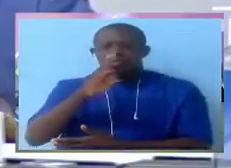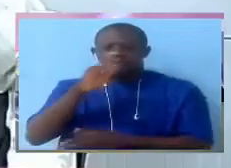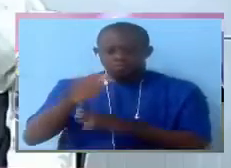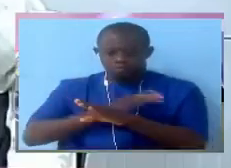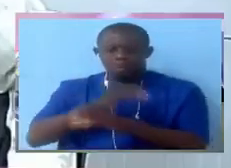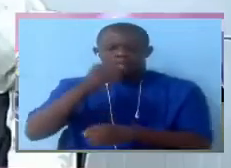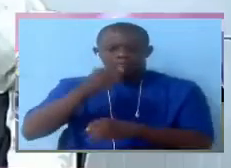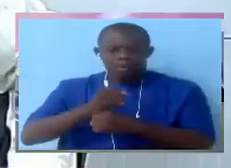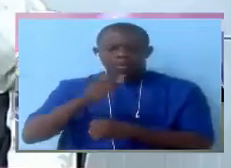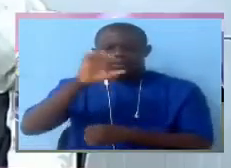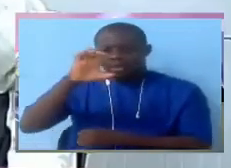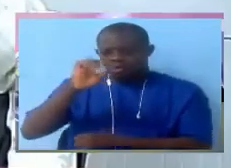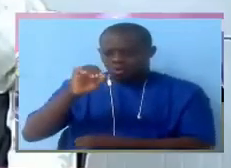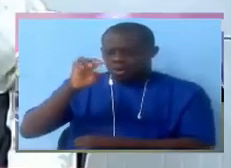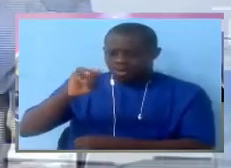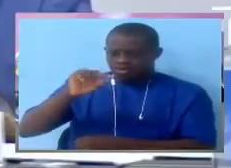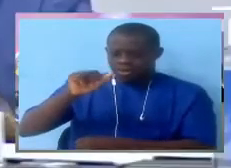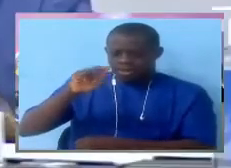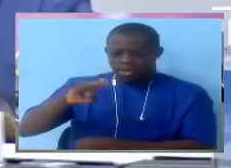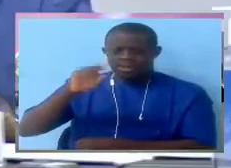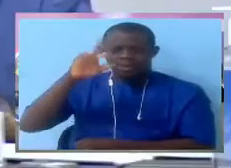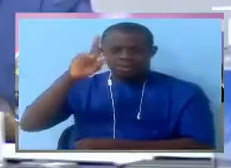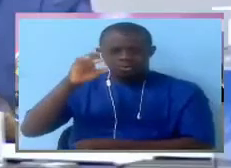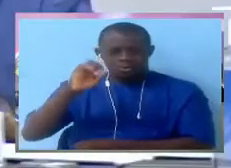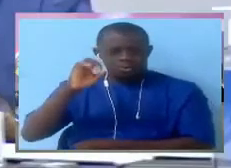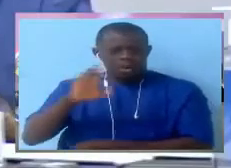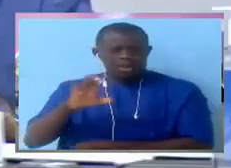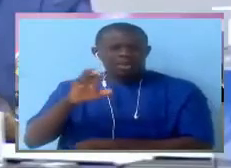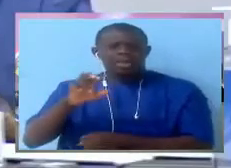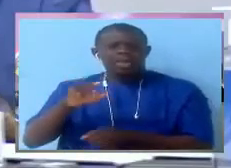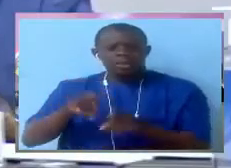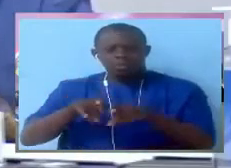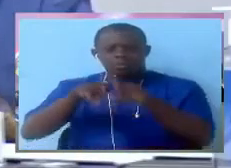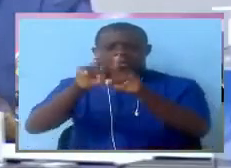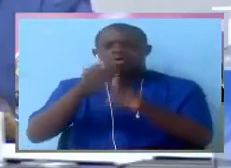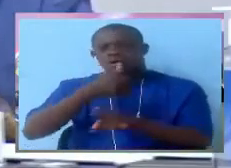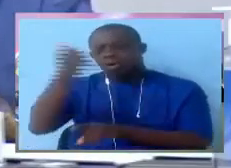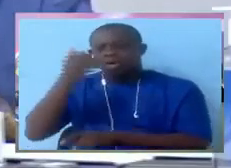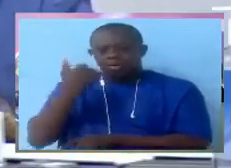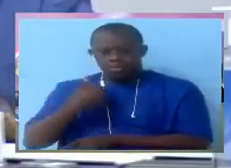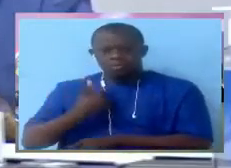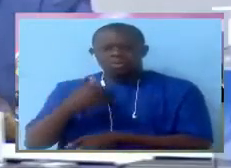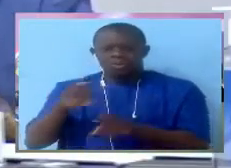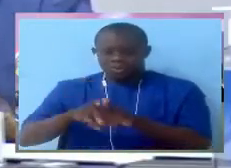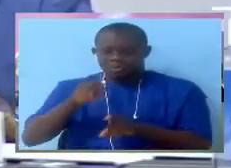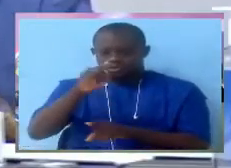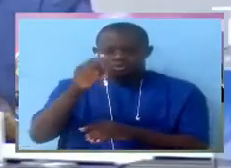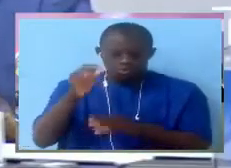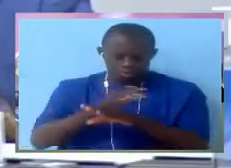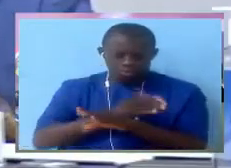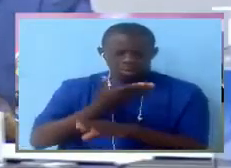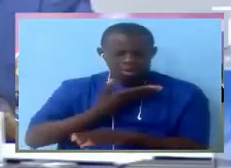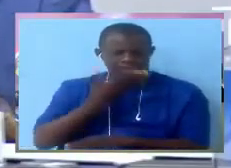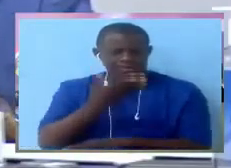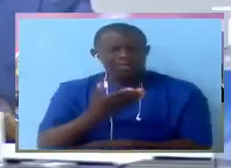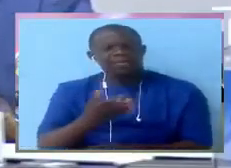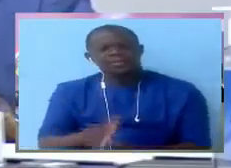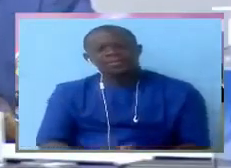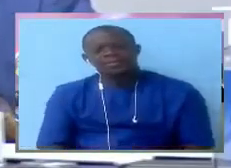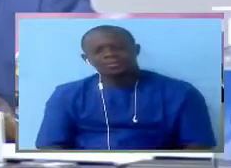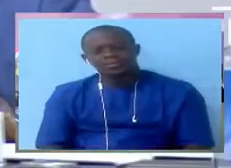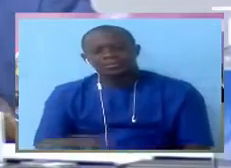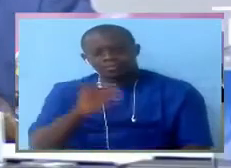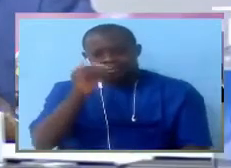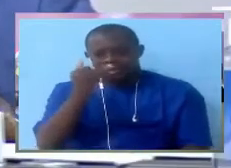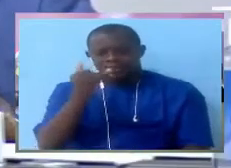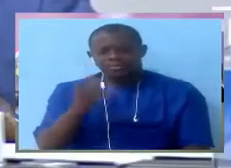like yourself, yes. Xam nga jang nga fa ndor ak ñu bari ño xamne ñom tam ci mujjentel ga ñew na ñek commando comme yow.